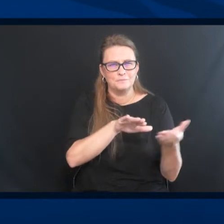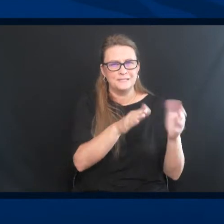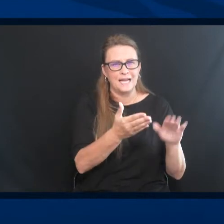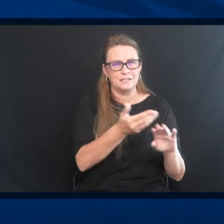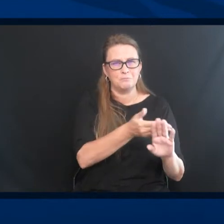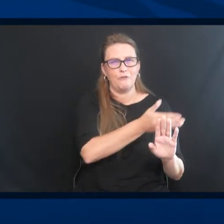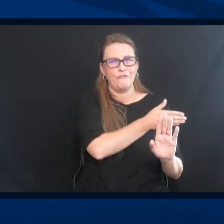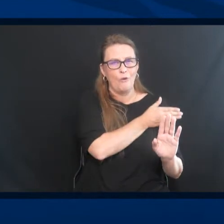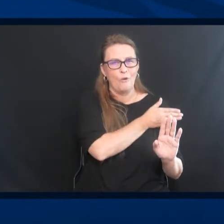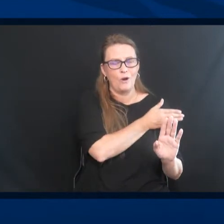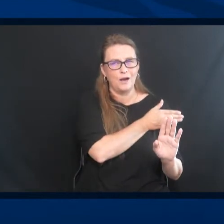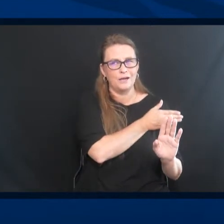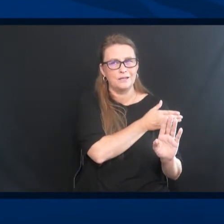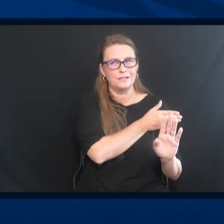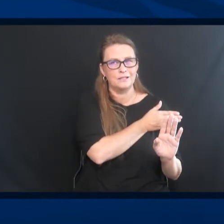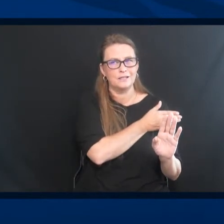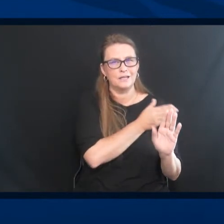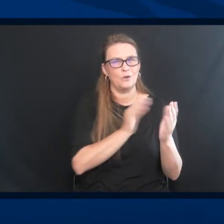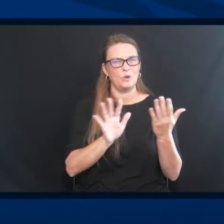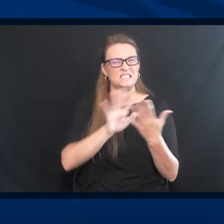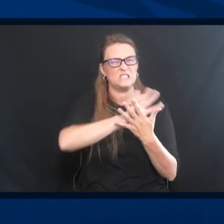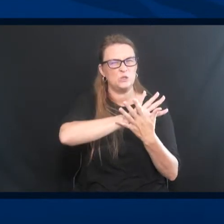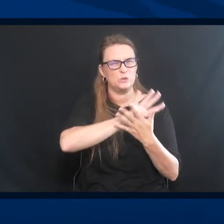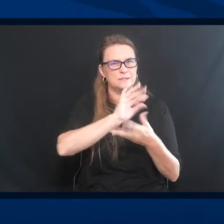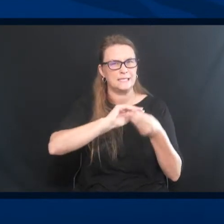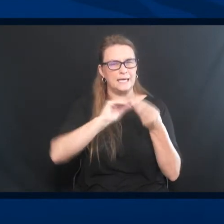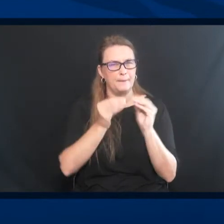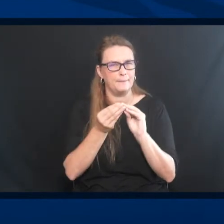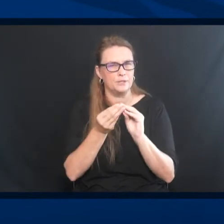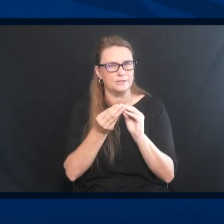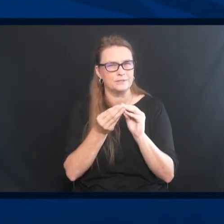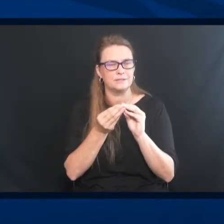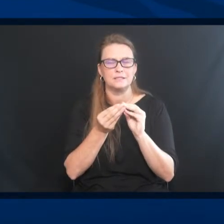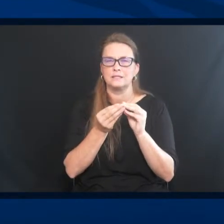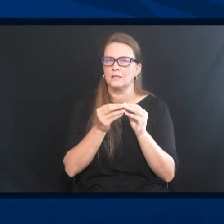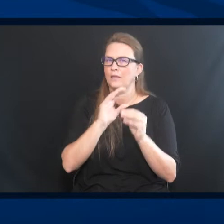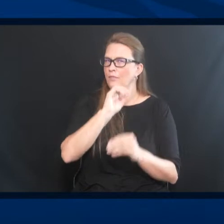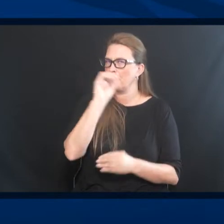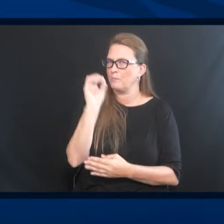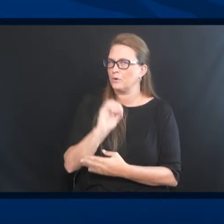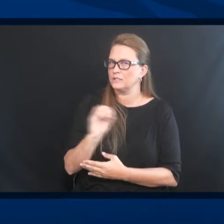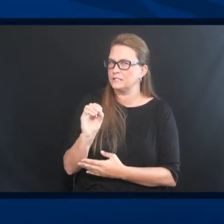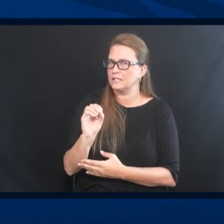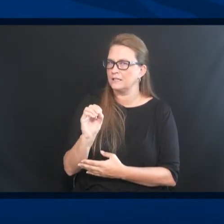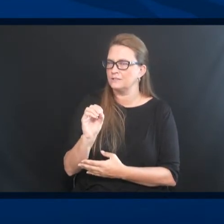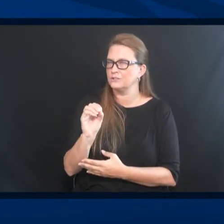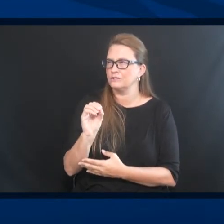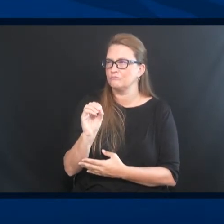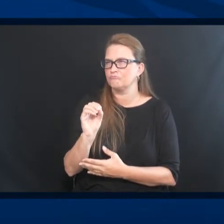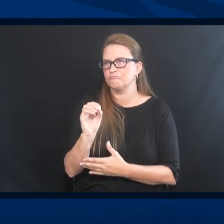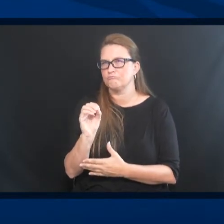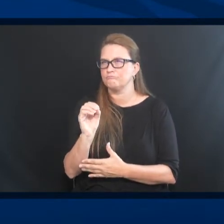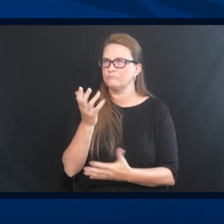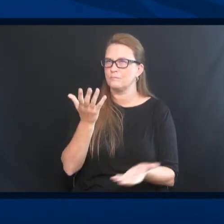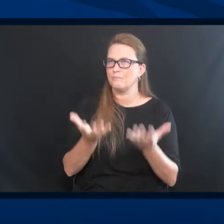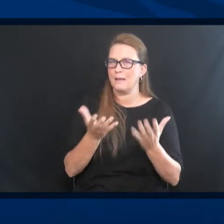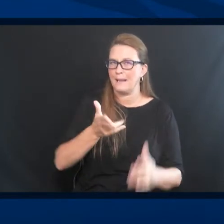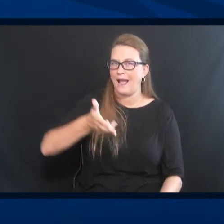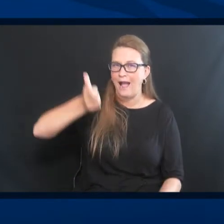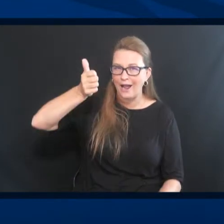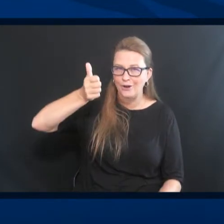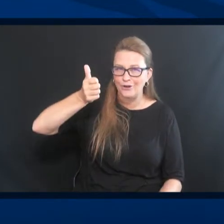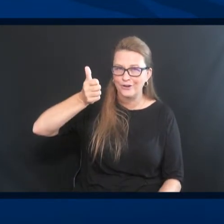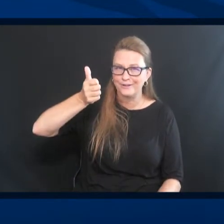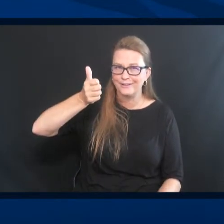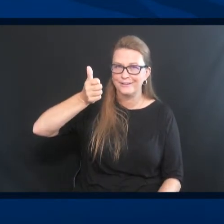vaccine really kind of skew those numbers a little bit. And the percentages would be, at least I think they would, probably higher